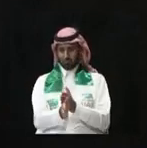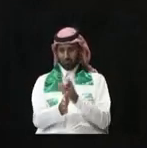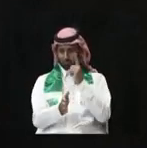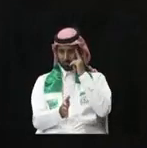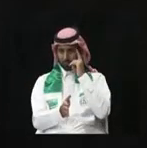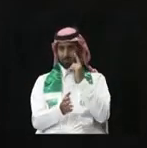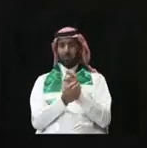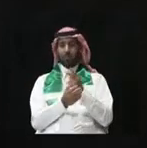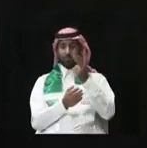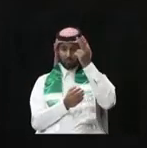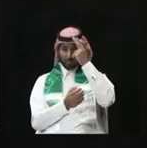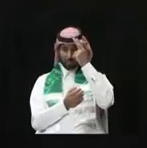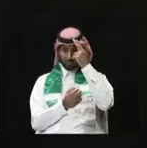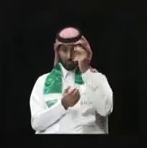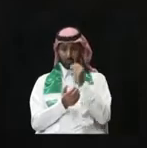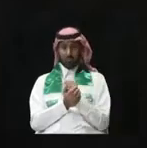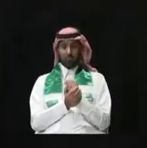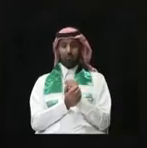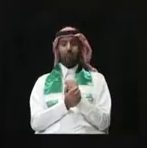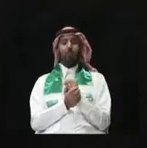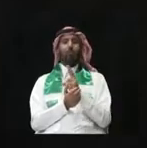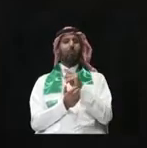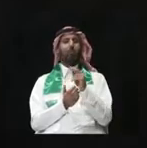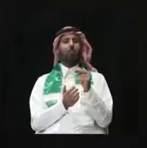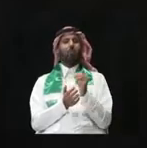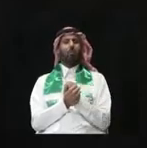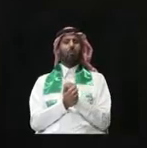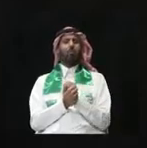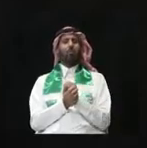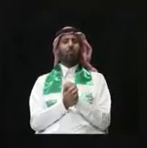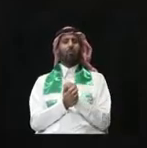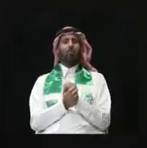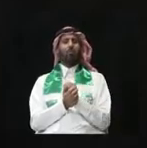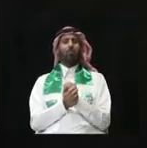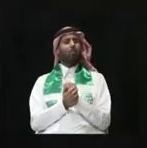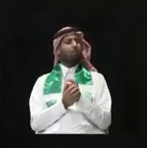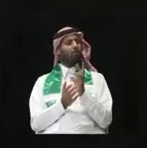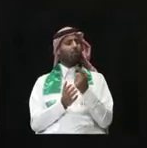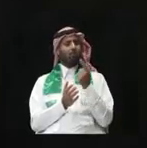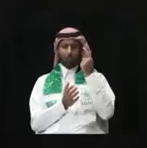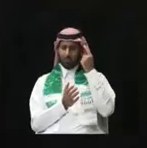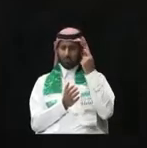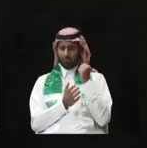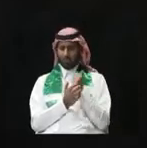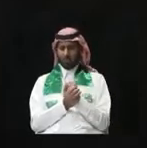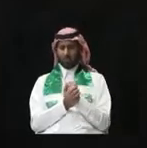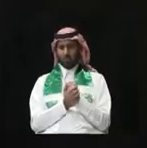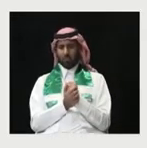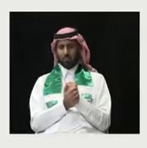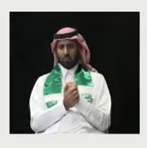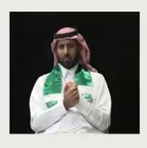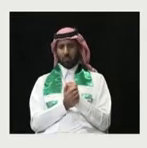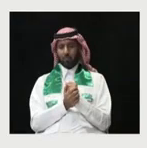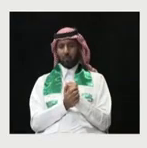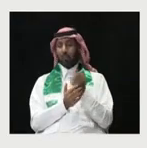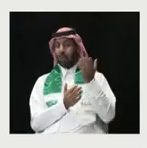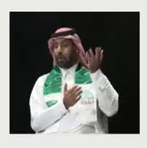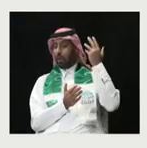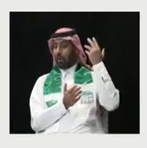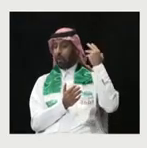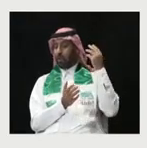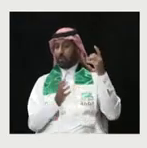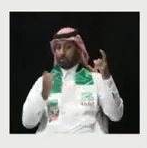first lesson. When did it happen? Who did it? And many others. When did it